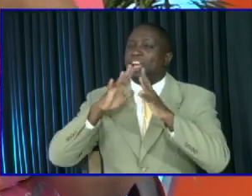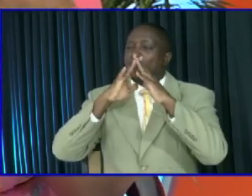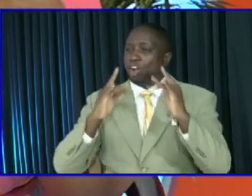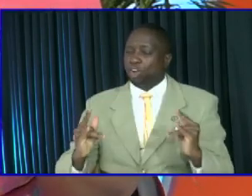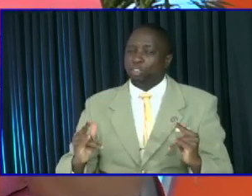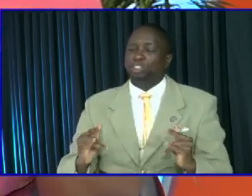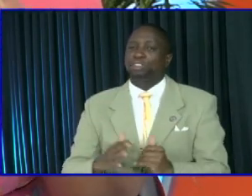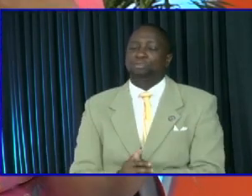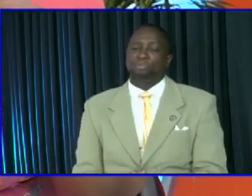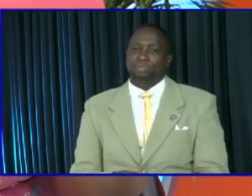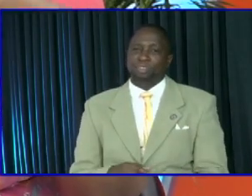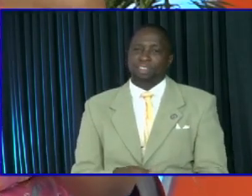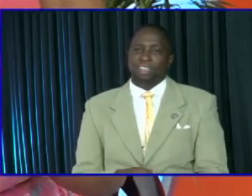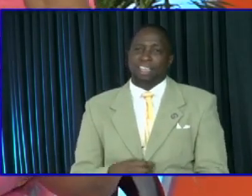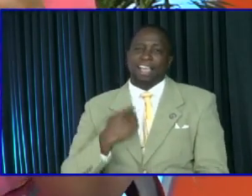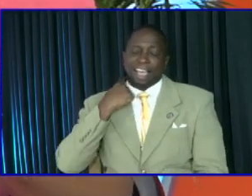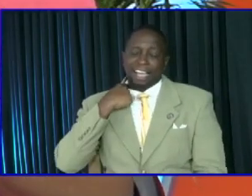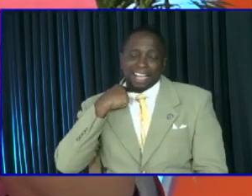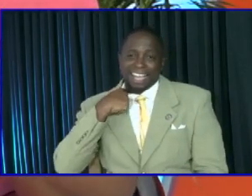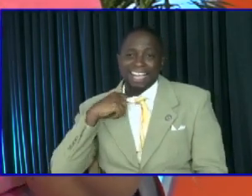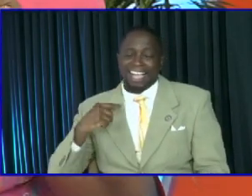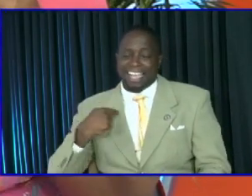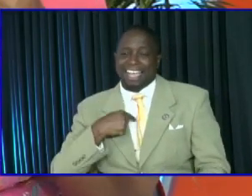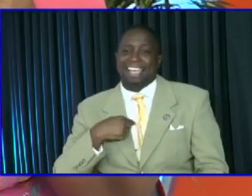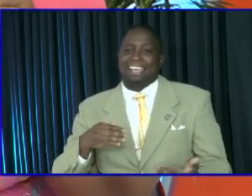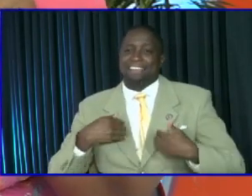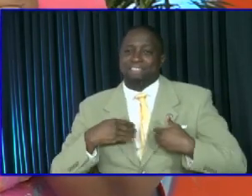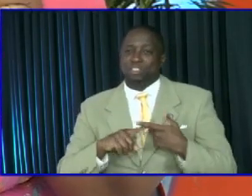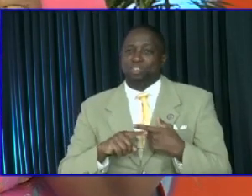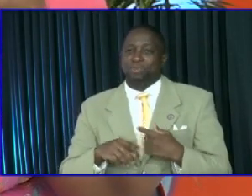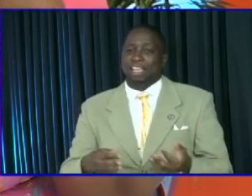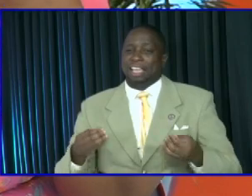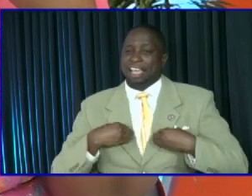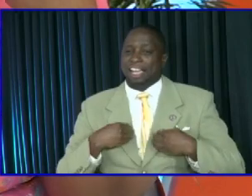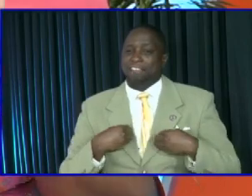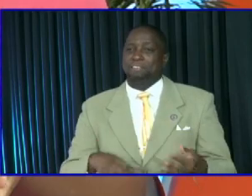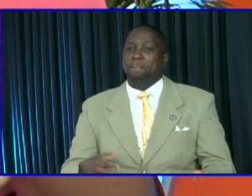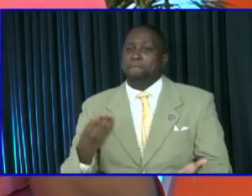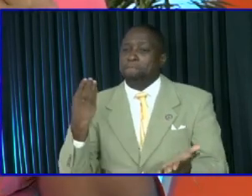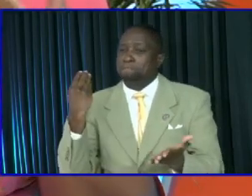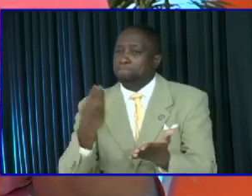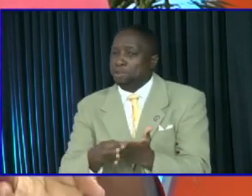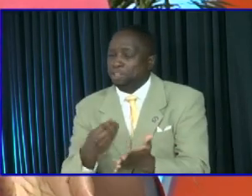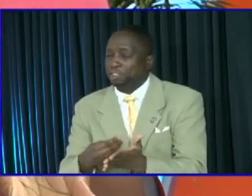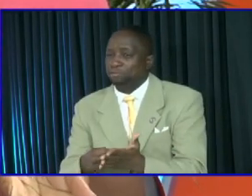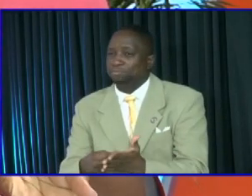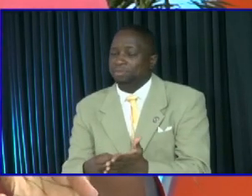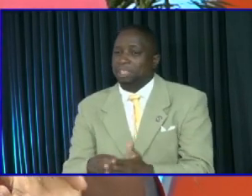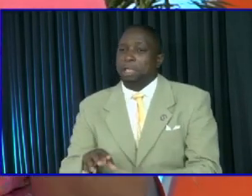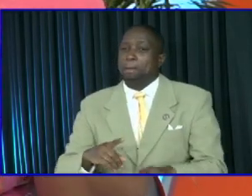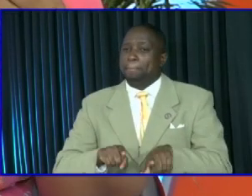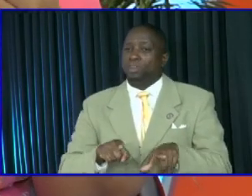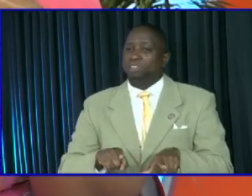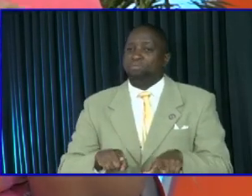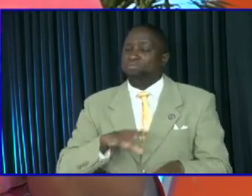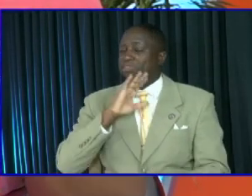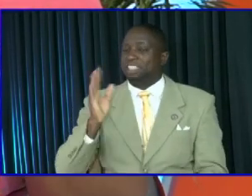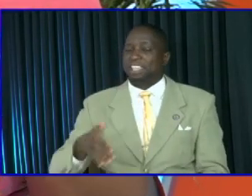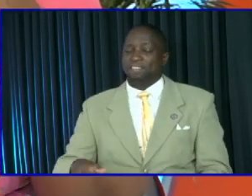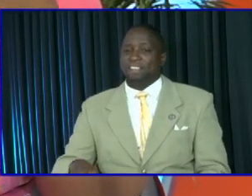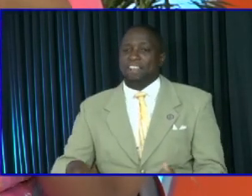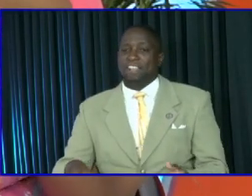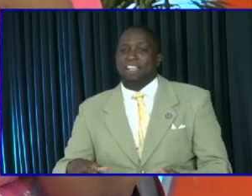a lot of stuff, spend a lot of money. And I was having difficulty finding the money. And